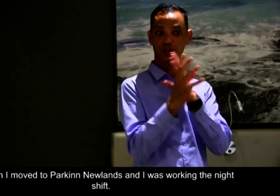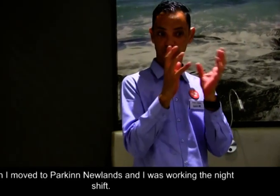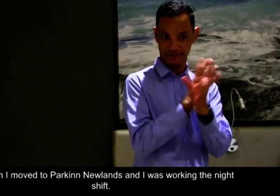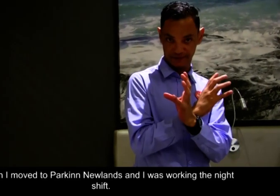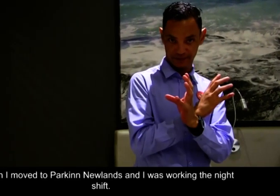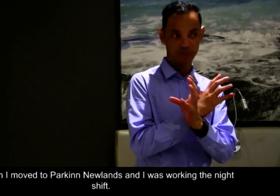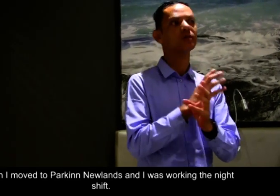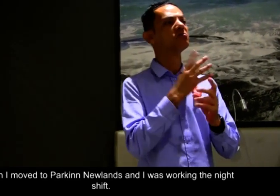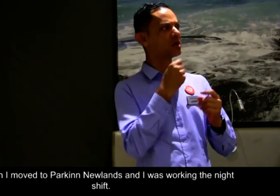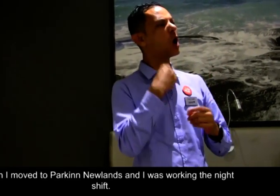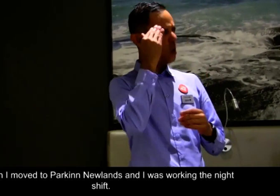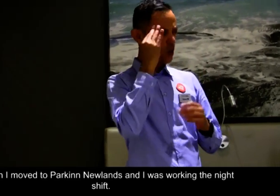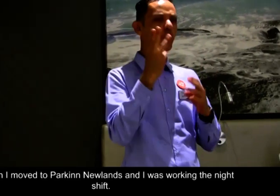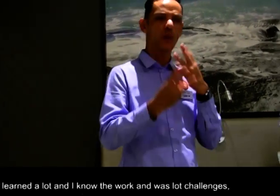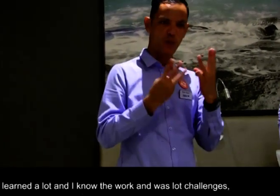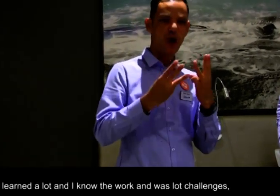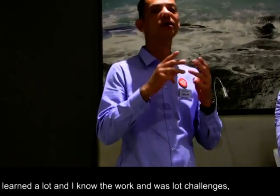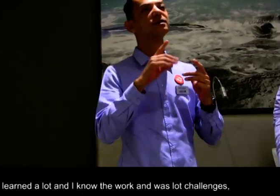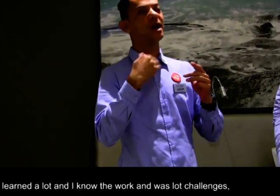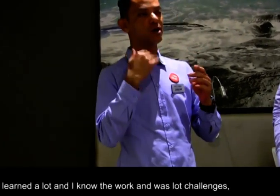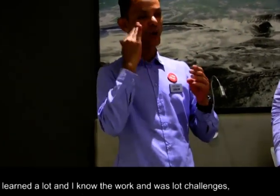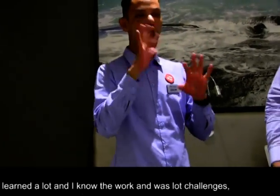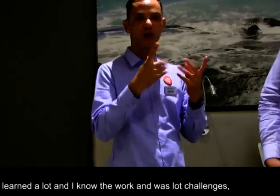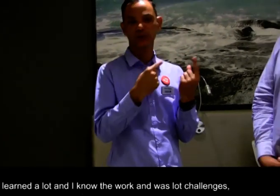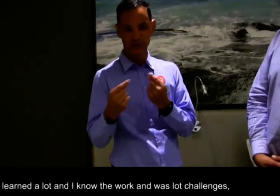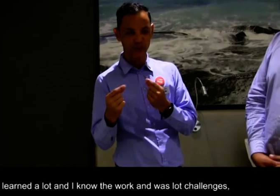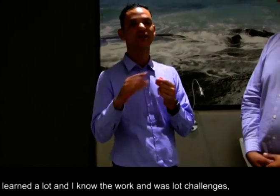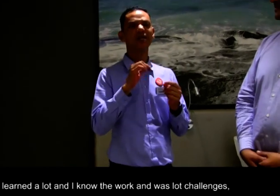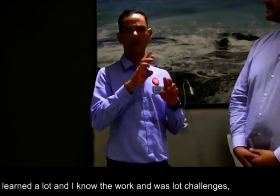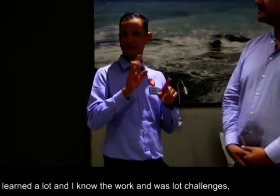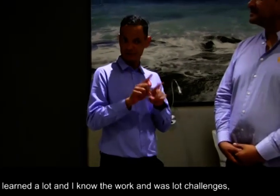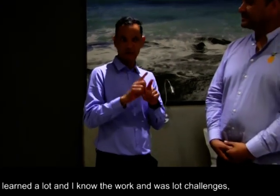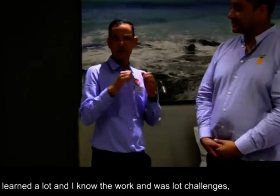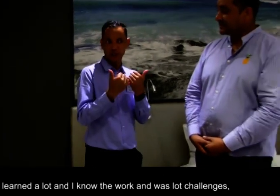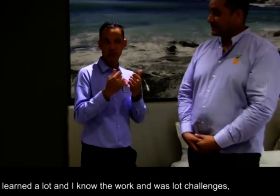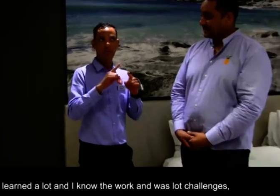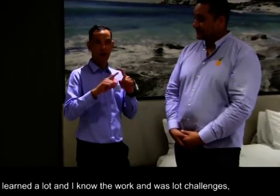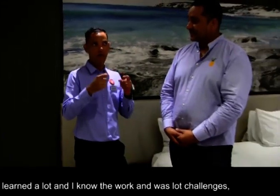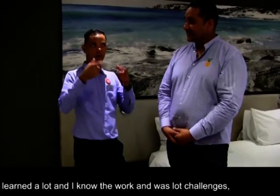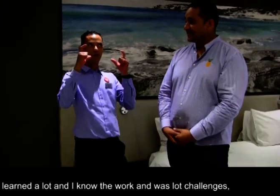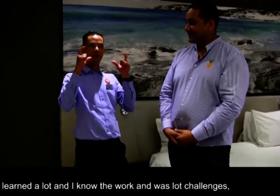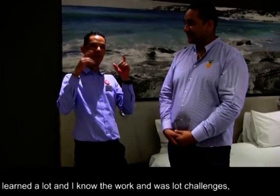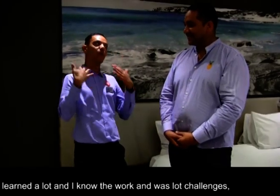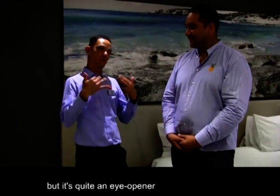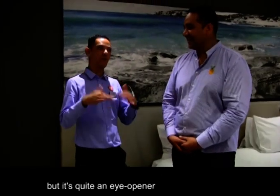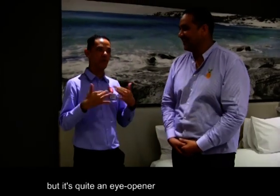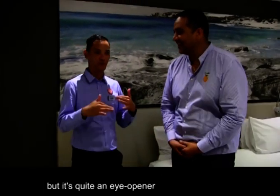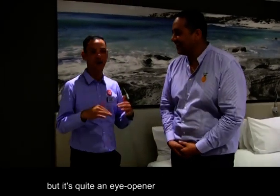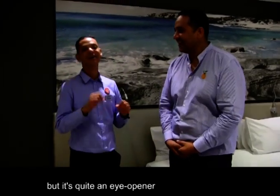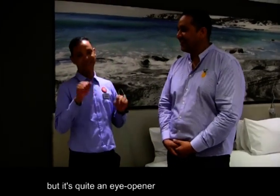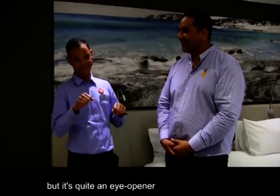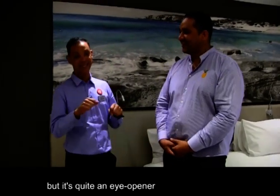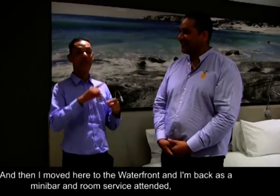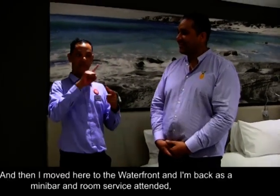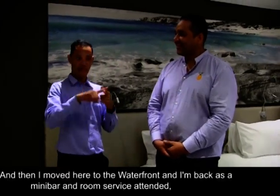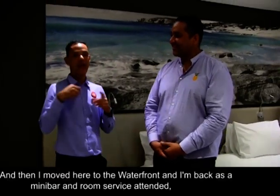where I worked the night shift, so I've learned a lot, and I know the work, and there were challenges, but